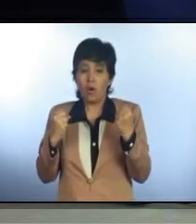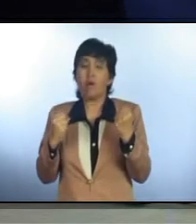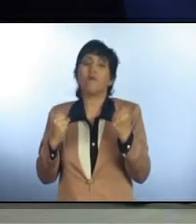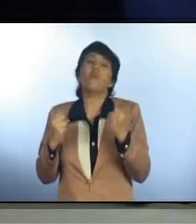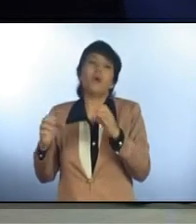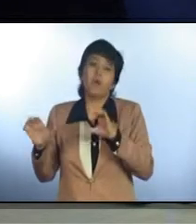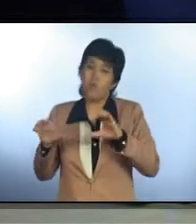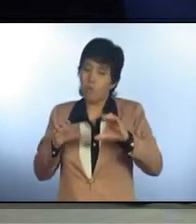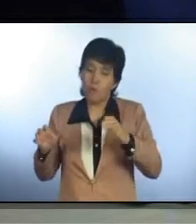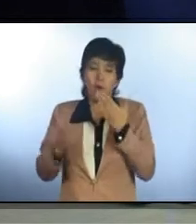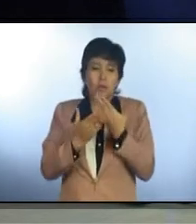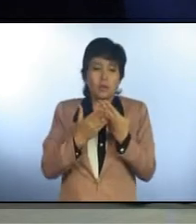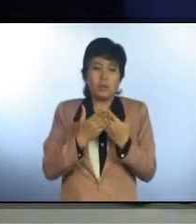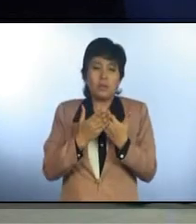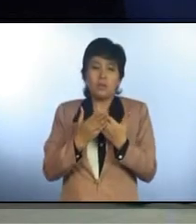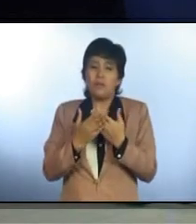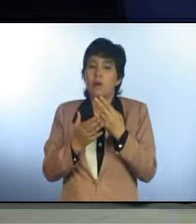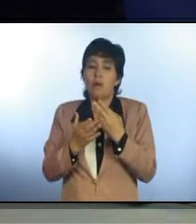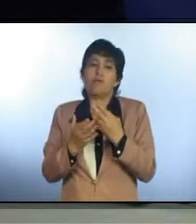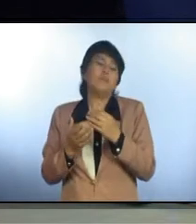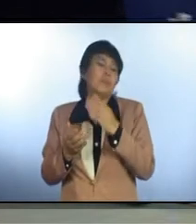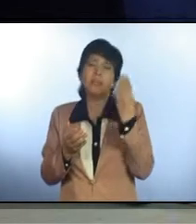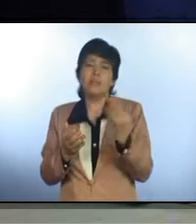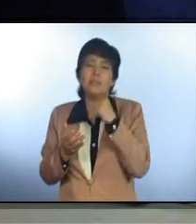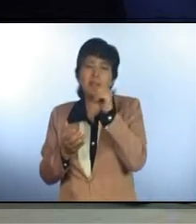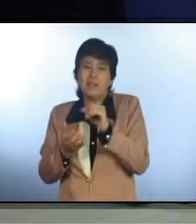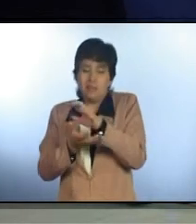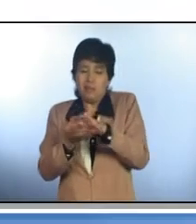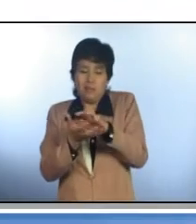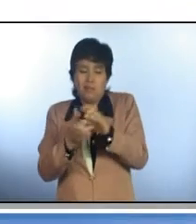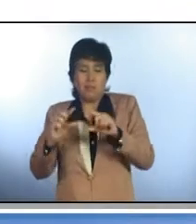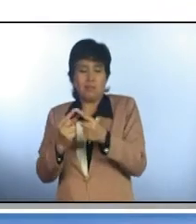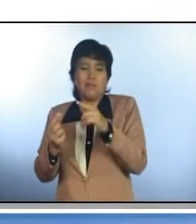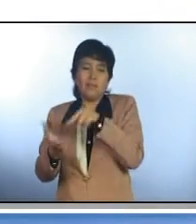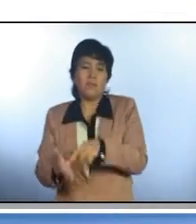driven well, they don't normally join cults. Yeah?